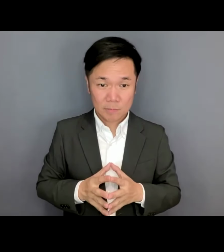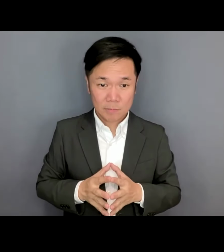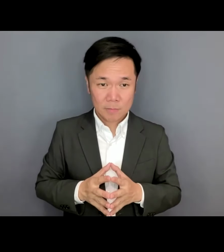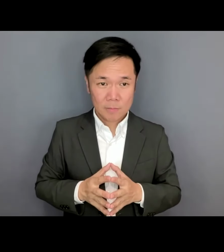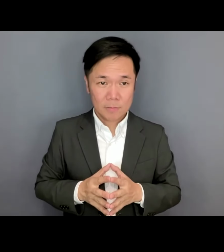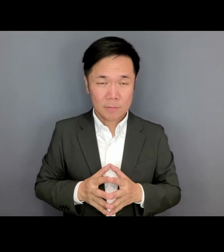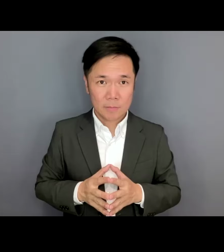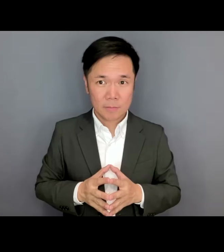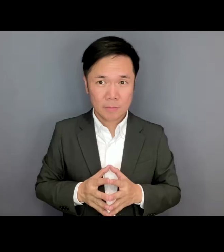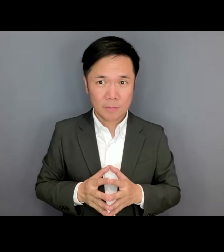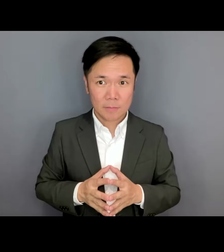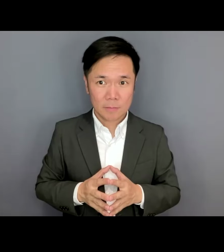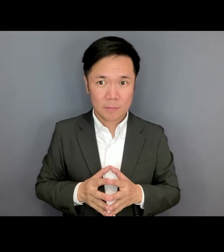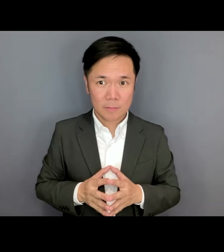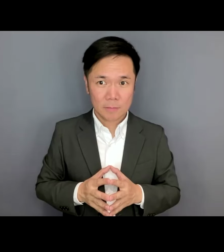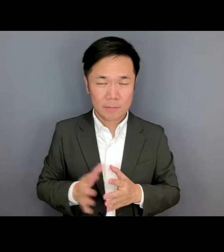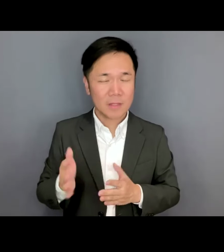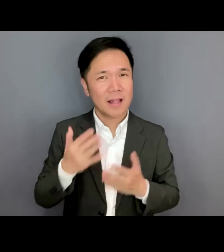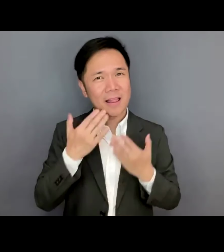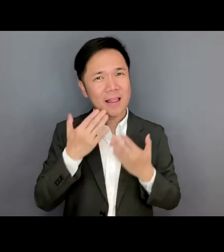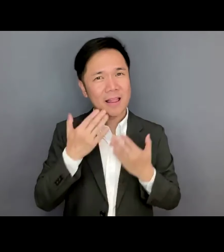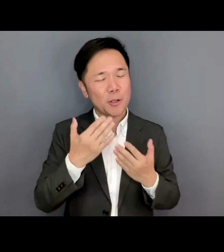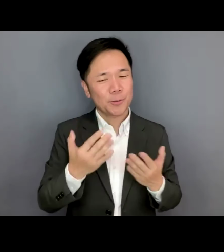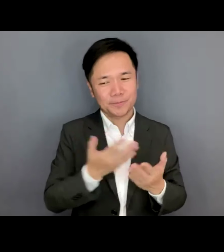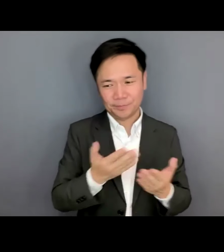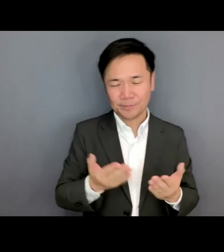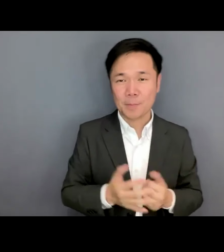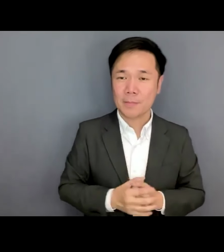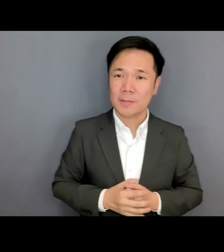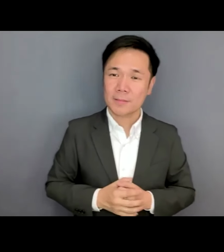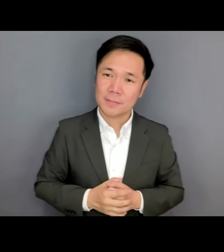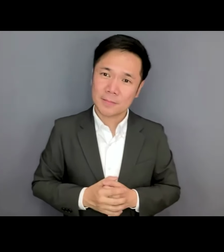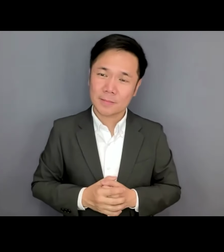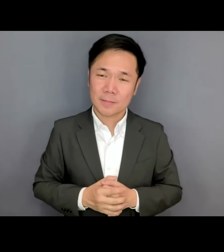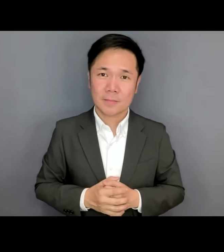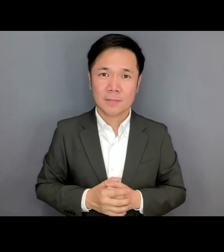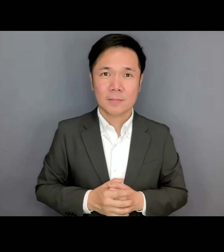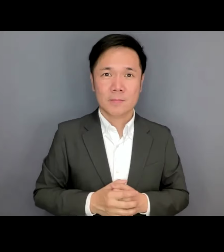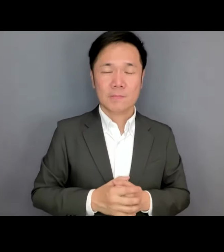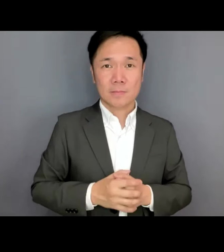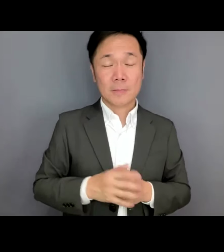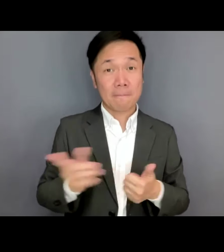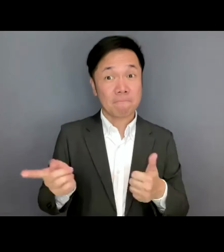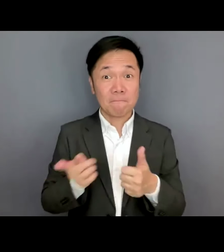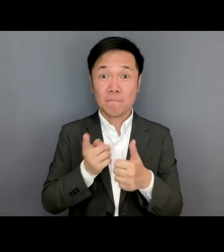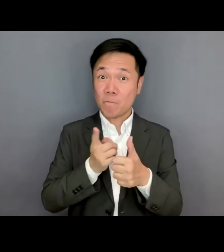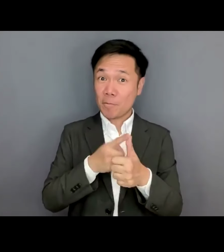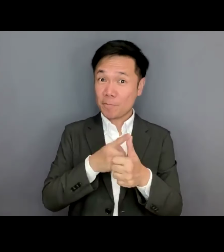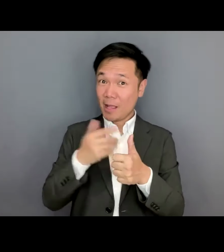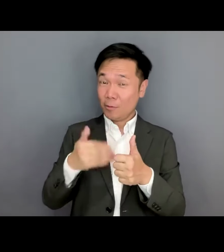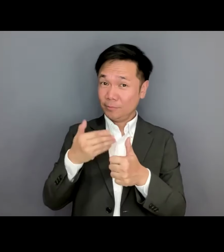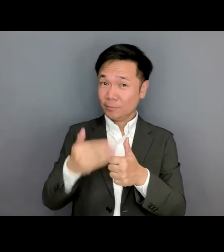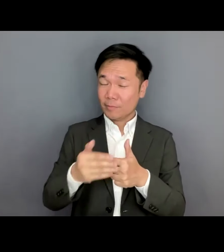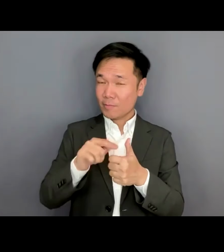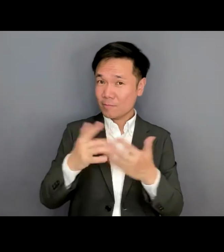merci beaucoup, comme je disais. Thank you very Je much. vais, As I said, dans un I premier temps, commencer d'abord will par donner firstly sur start l'avenir, by mais